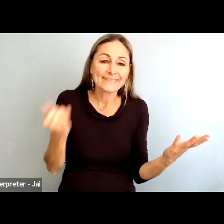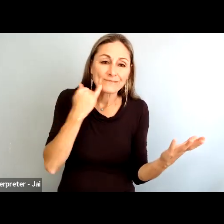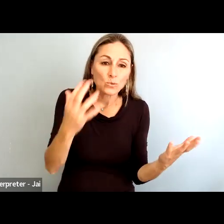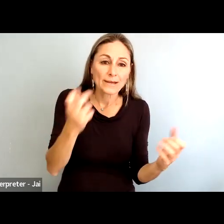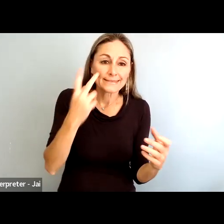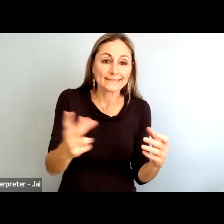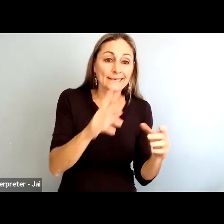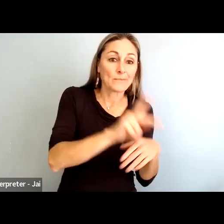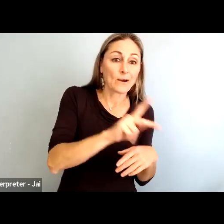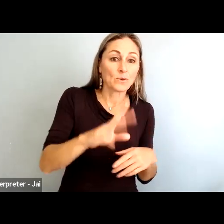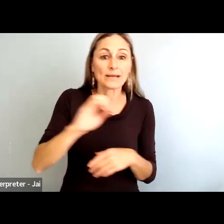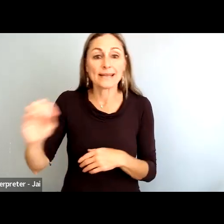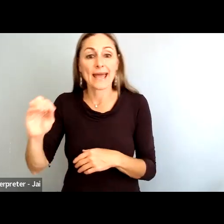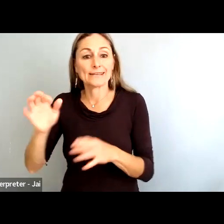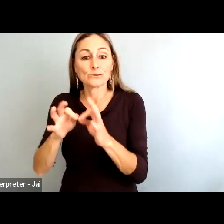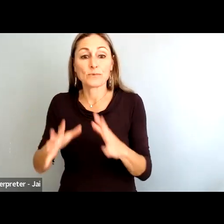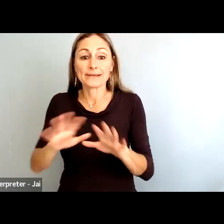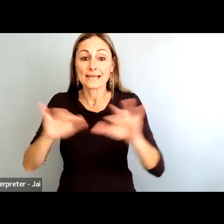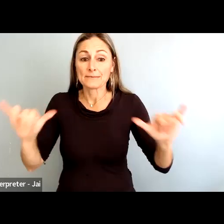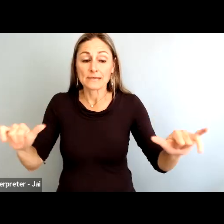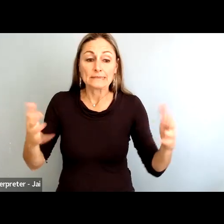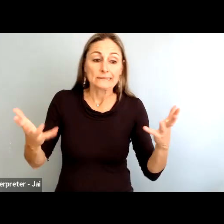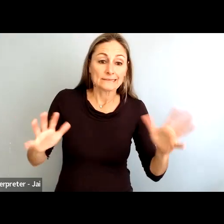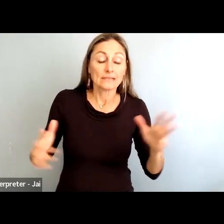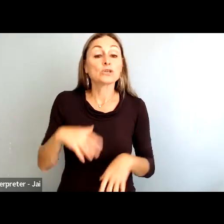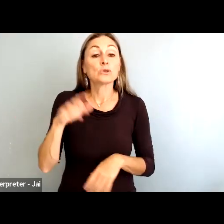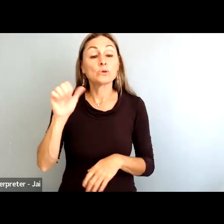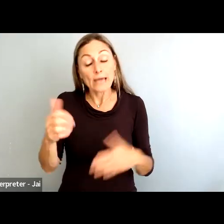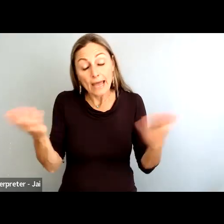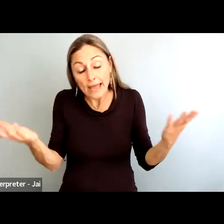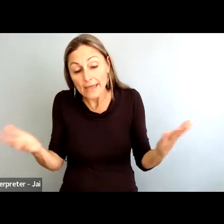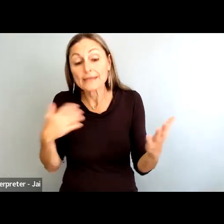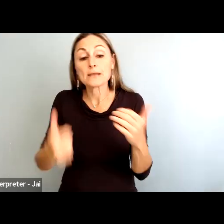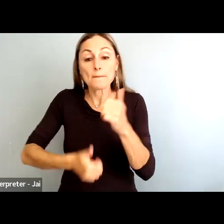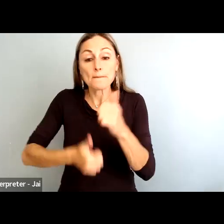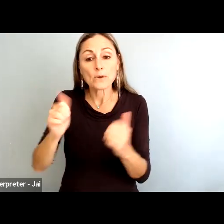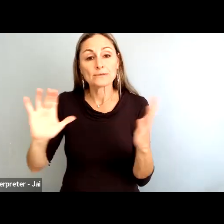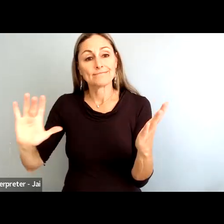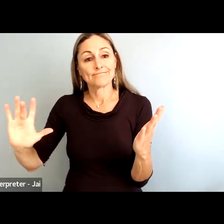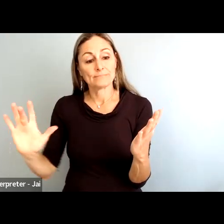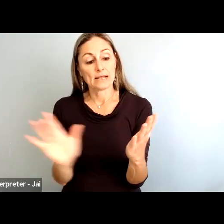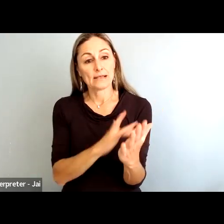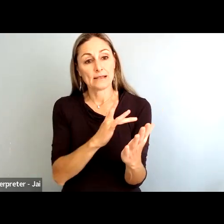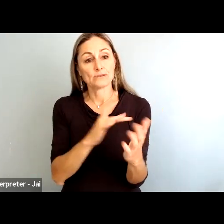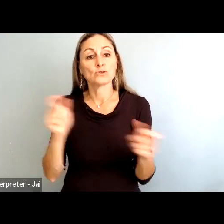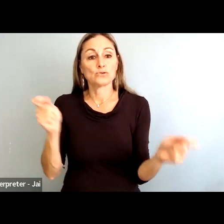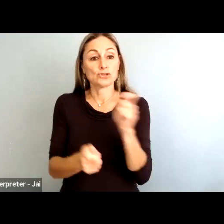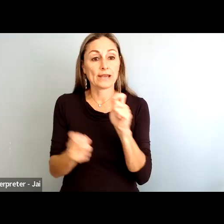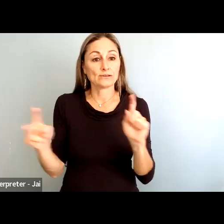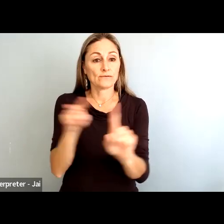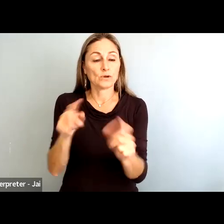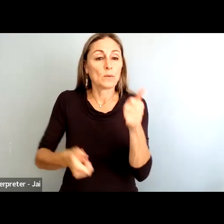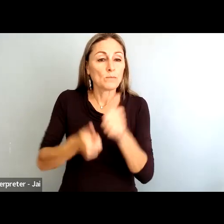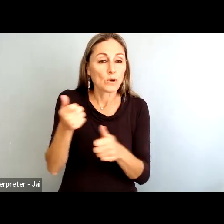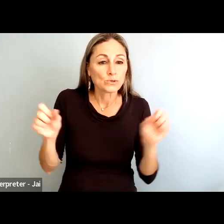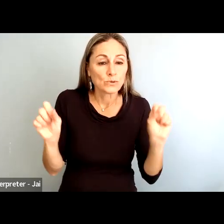time. But if you do, you can swipe left on most mobile and tablets to change your view.